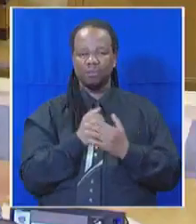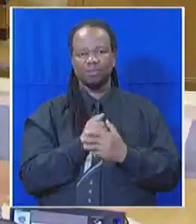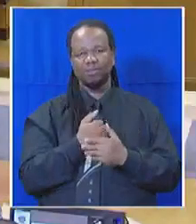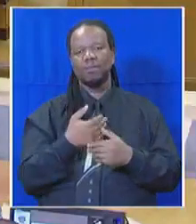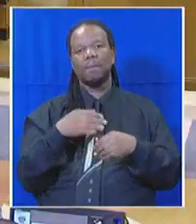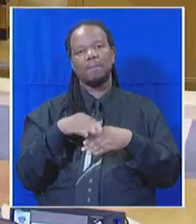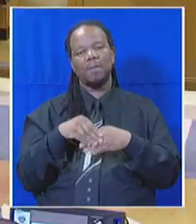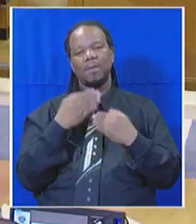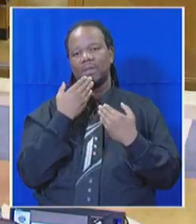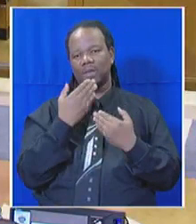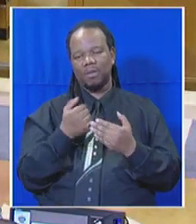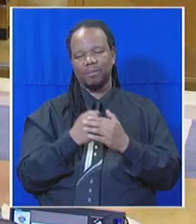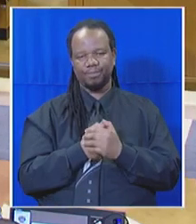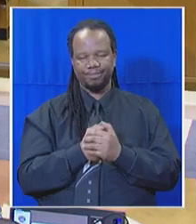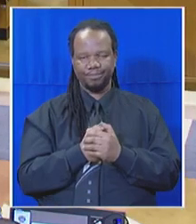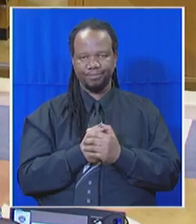Member.